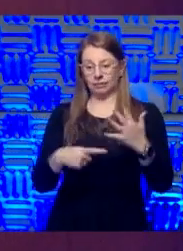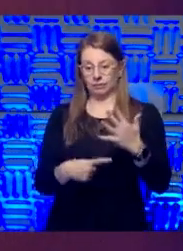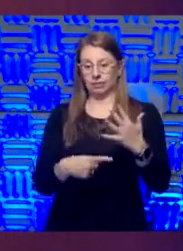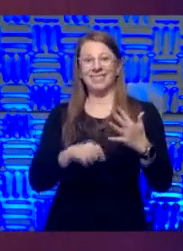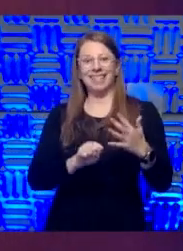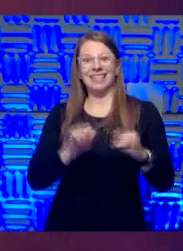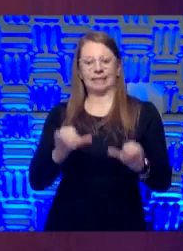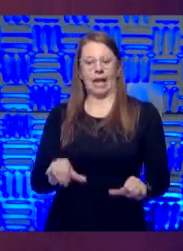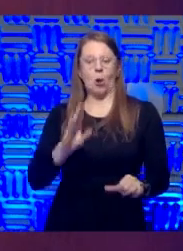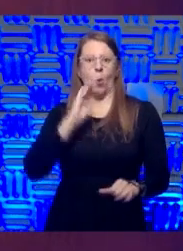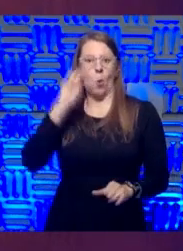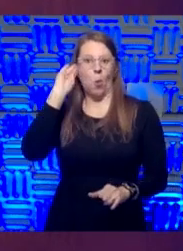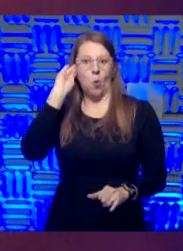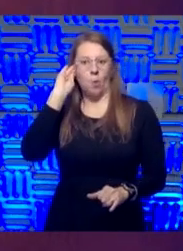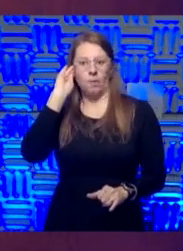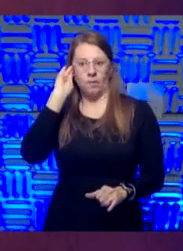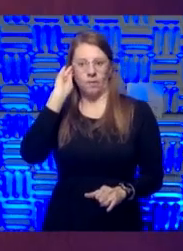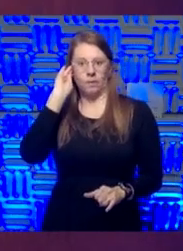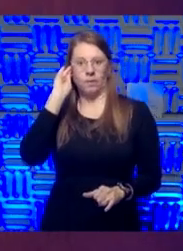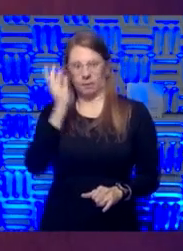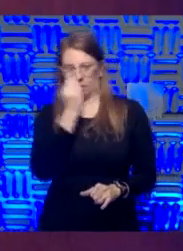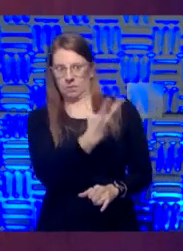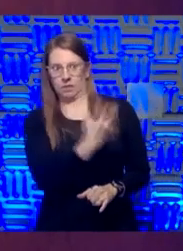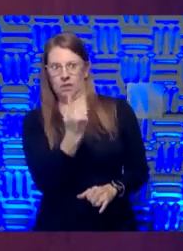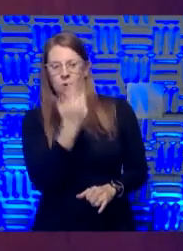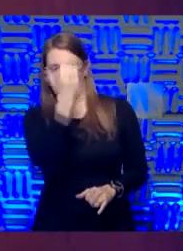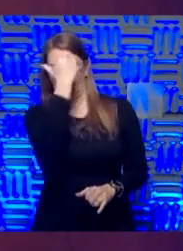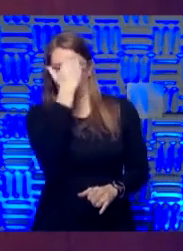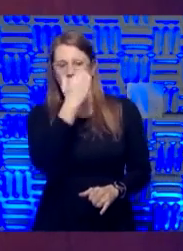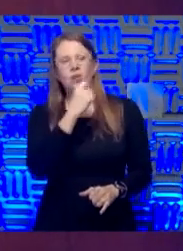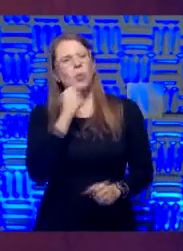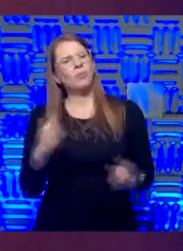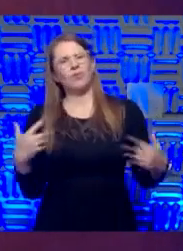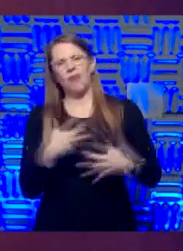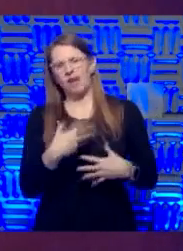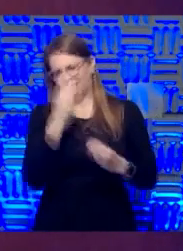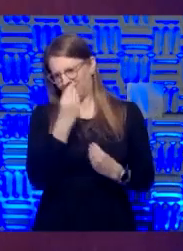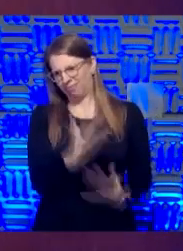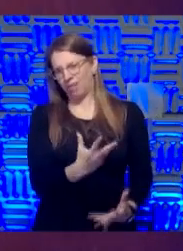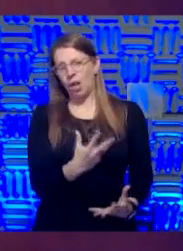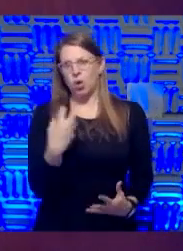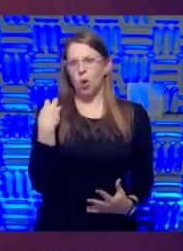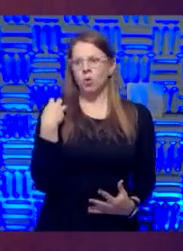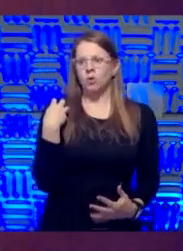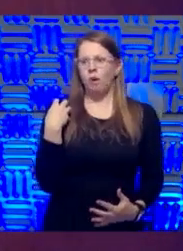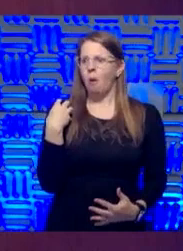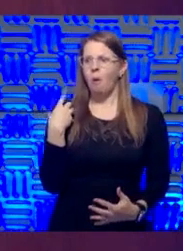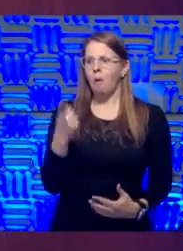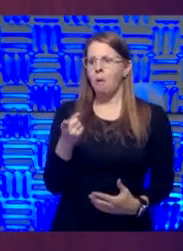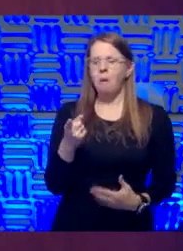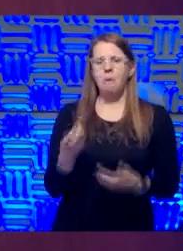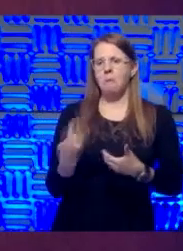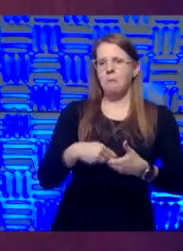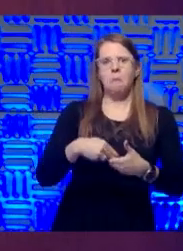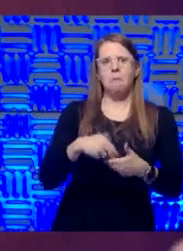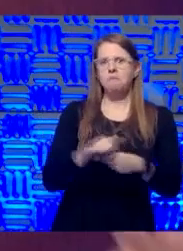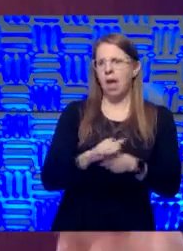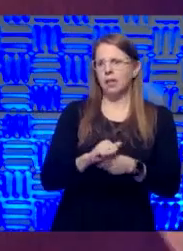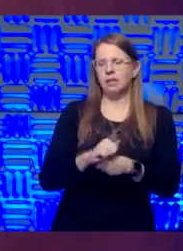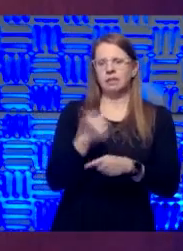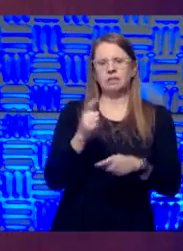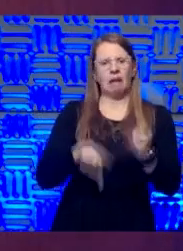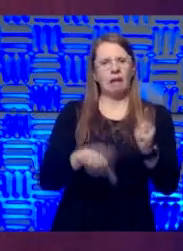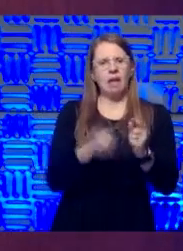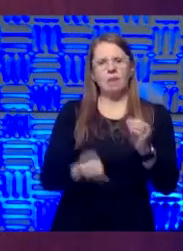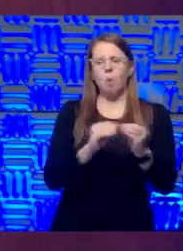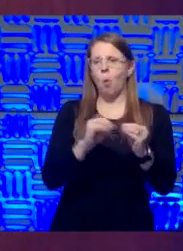stay home. Report that to someone. Don't be afraid to say something for fear that a coach might not let you into the practice or you can't